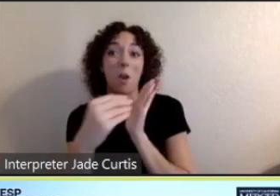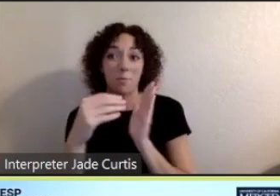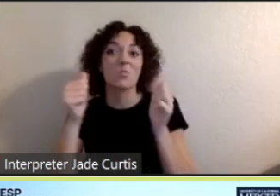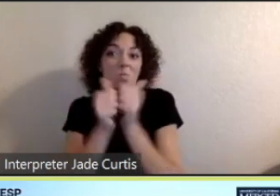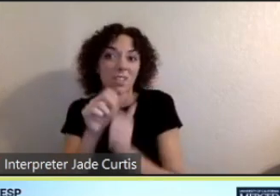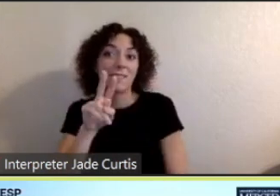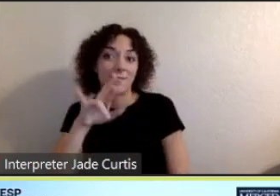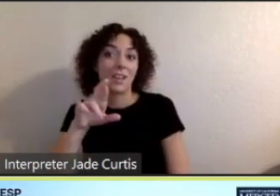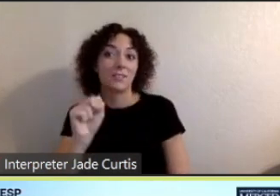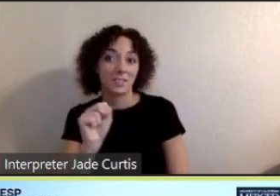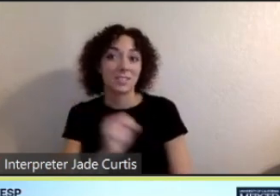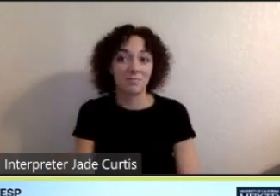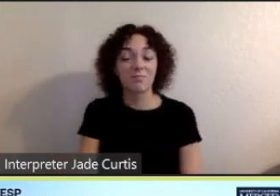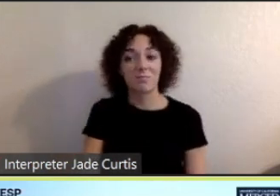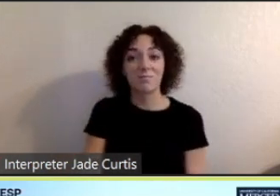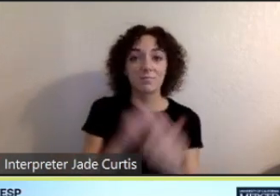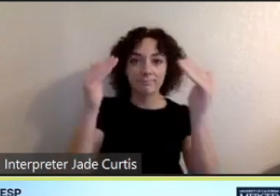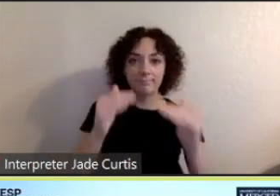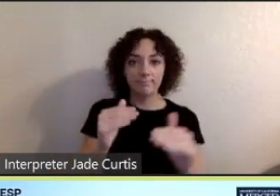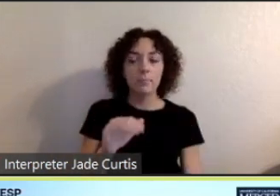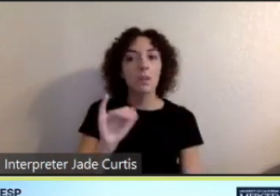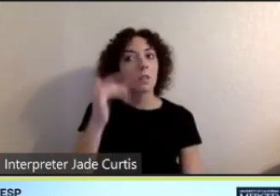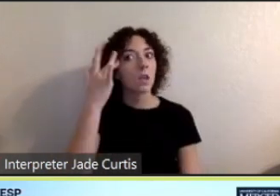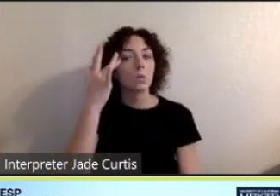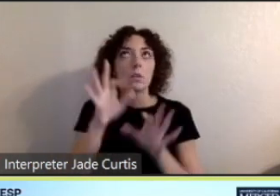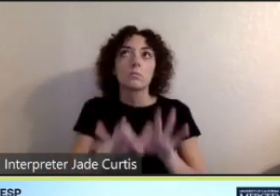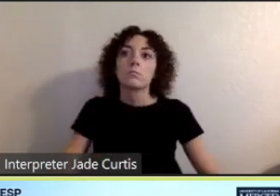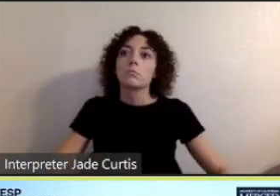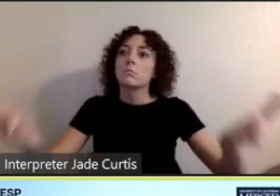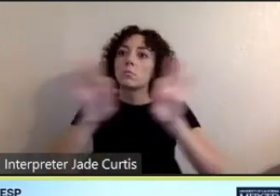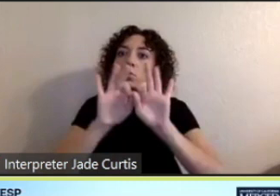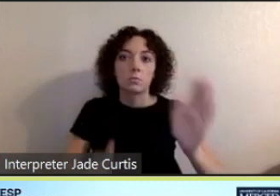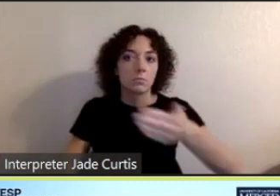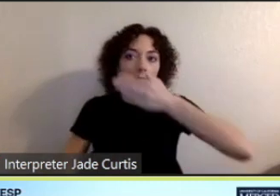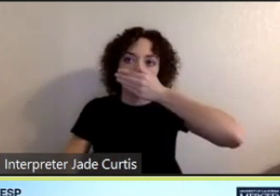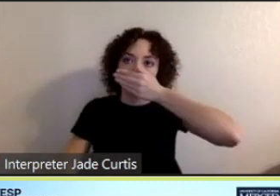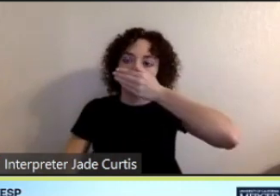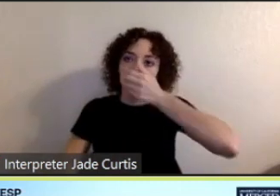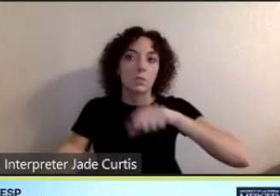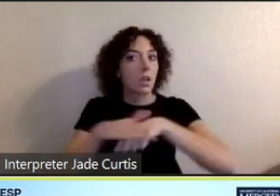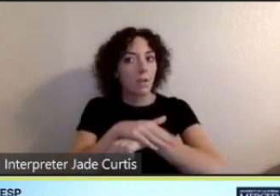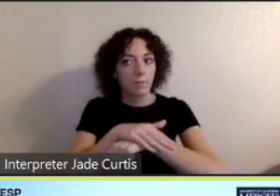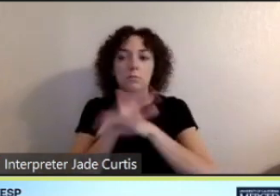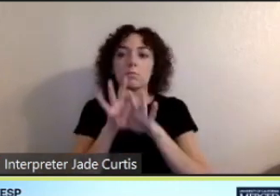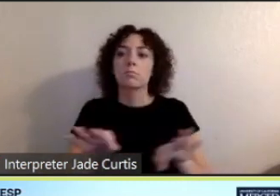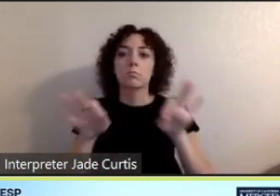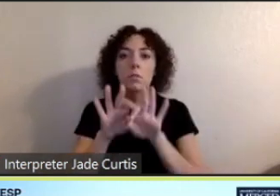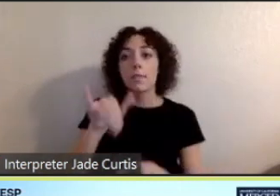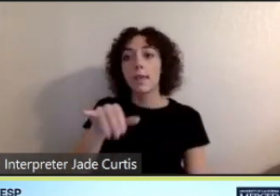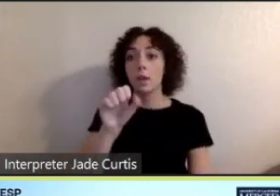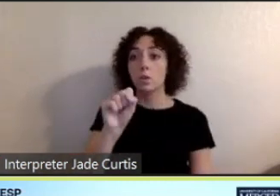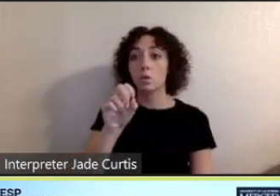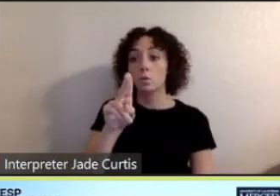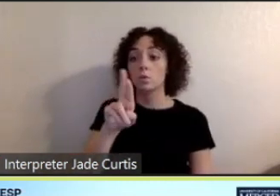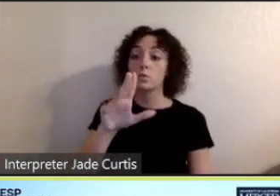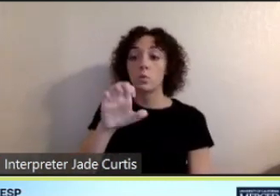And this is why it's so important for us to cover our mouths. Source control means, just in